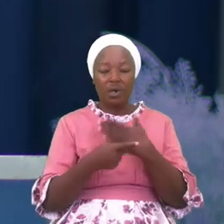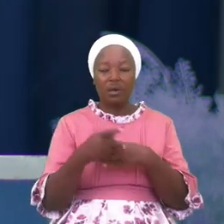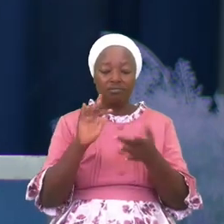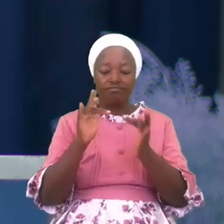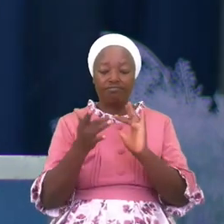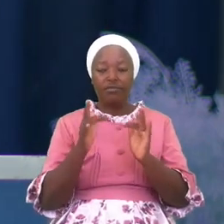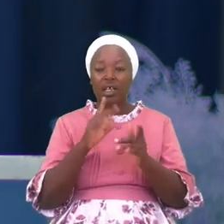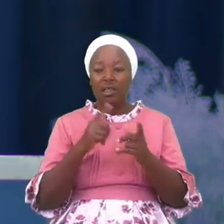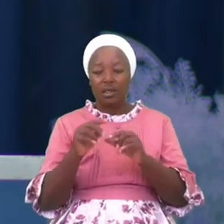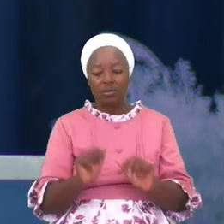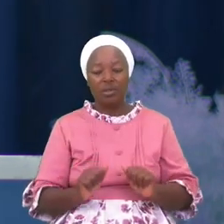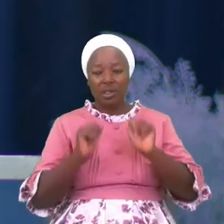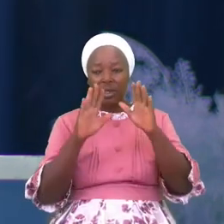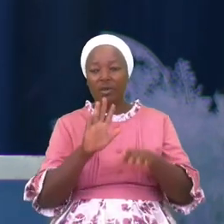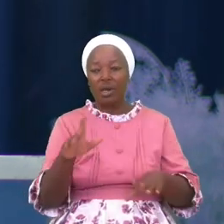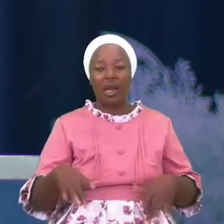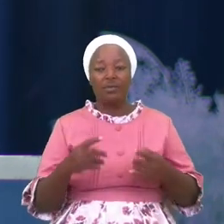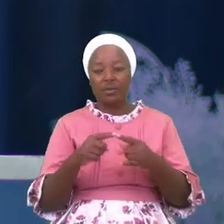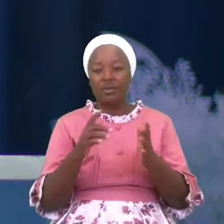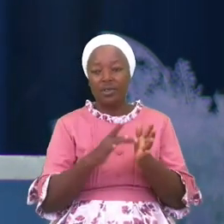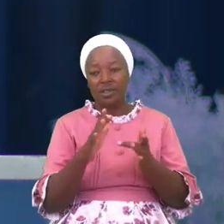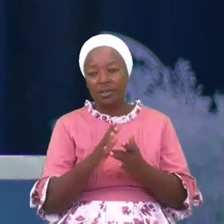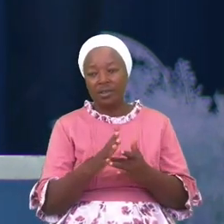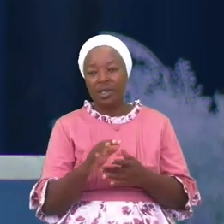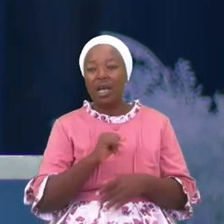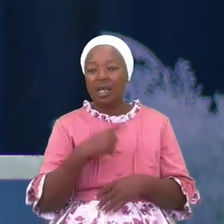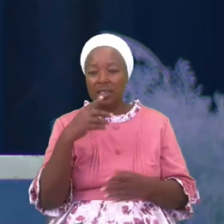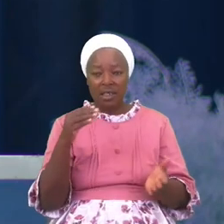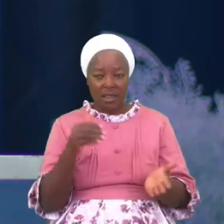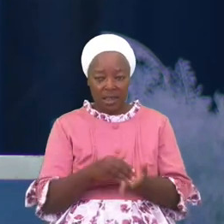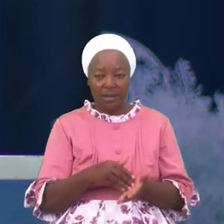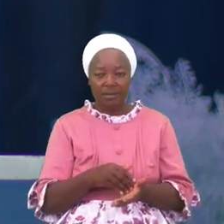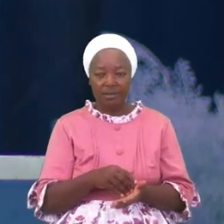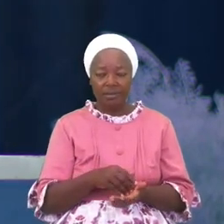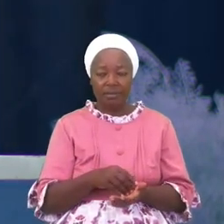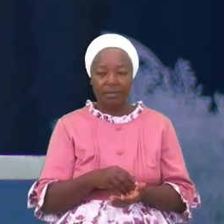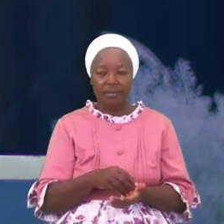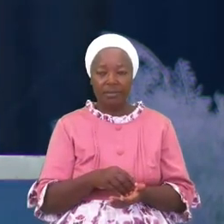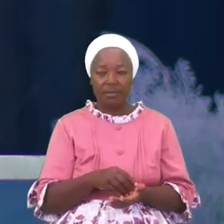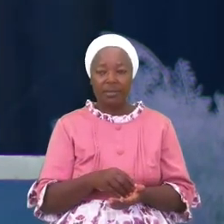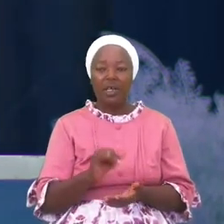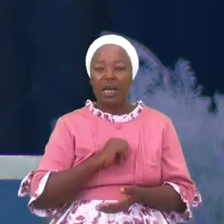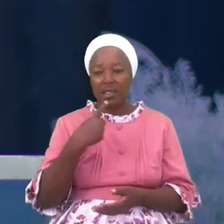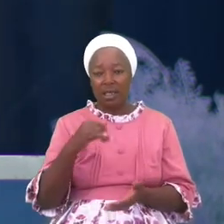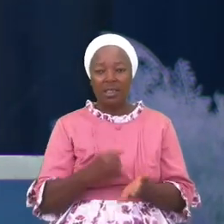I repeat the announcement. I repeat the announcement. There is